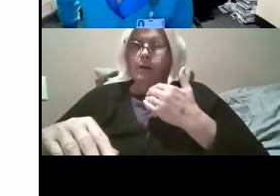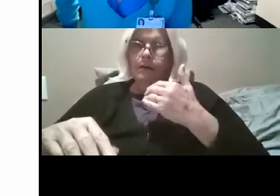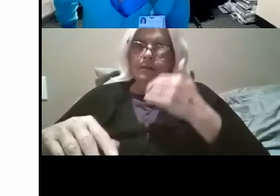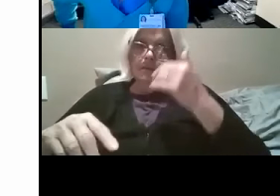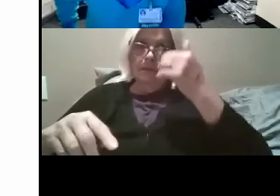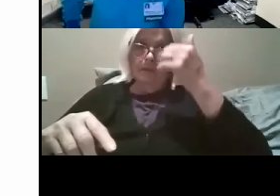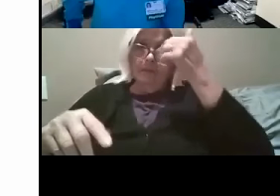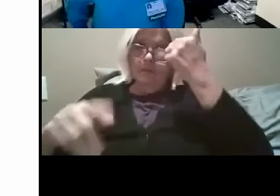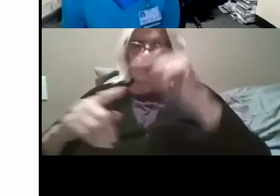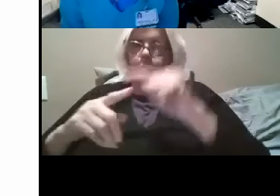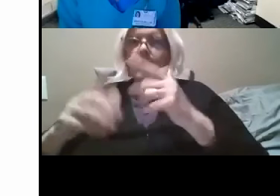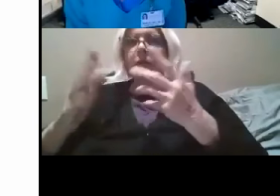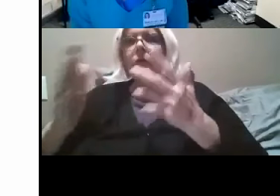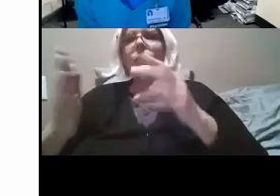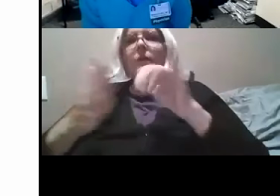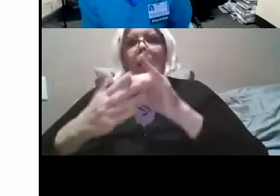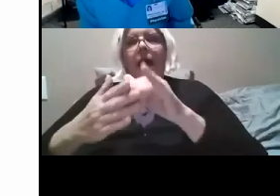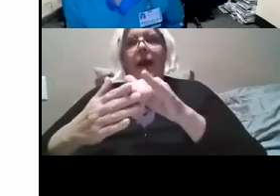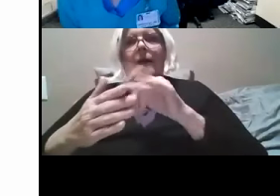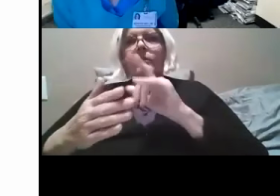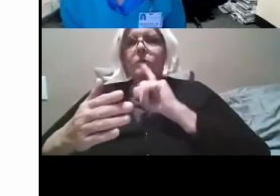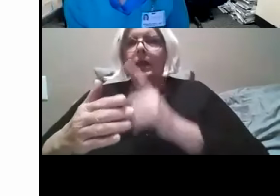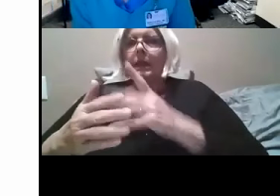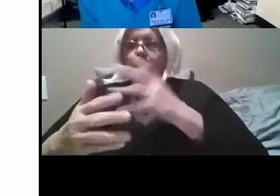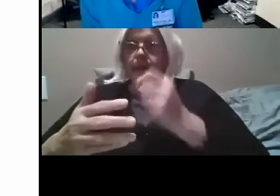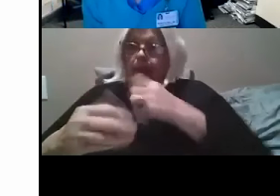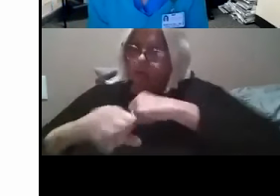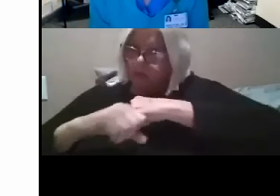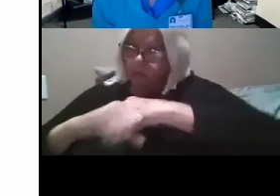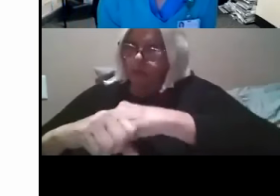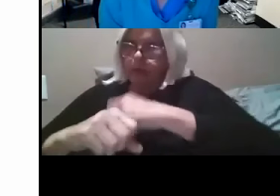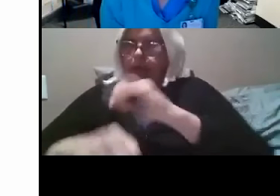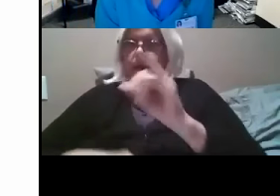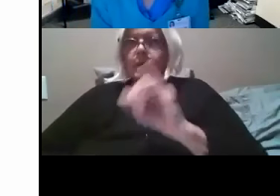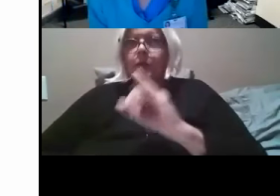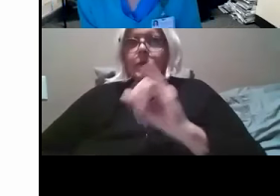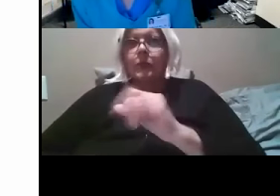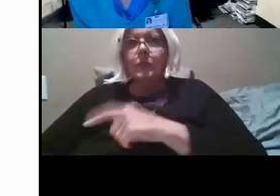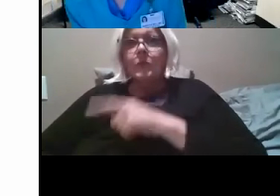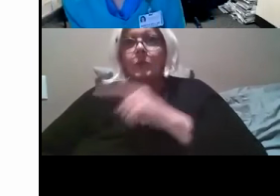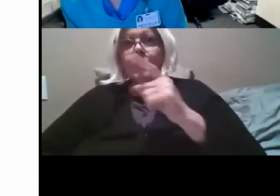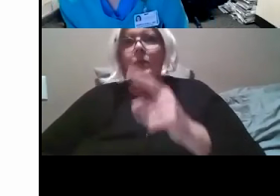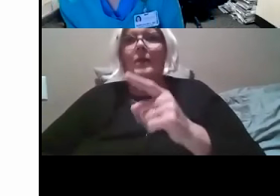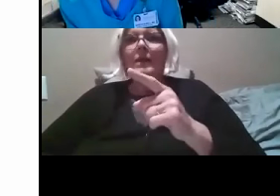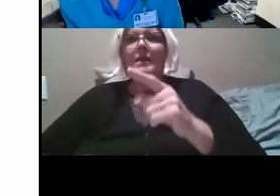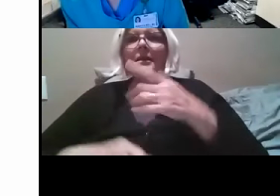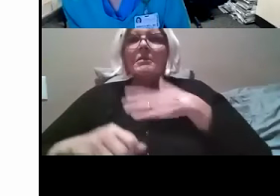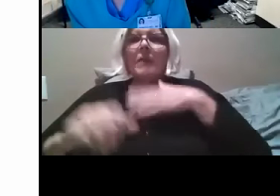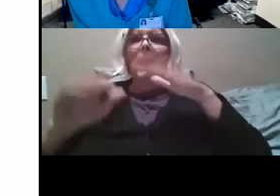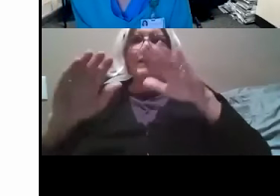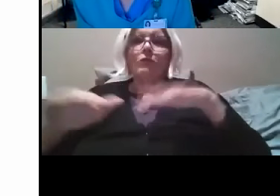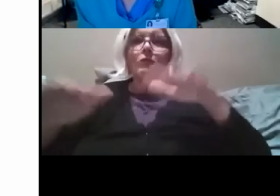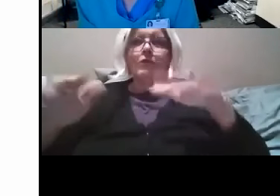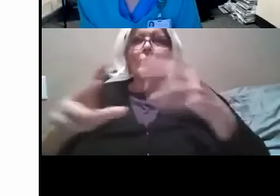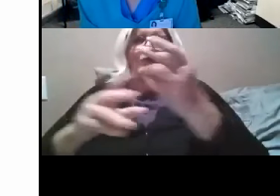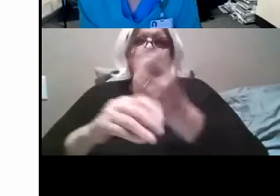about at 8:45 at night, and my husband offered them an ice cream and they said no. So I think they were just exhausted,